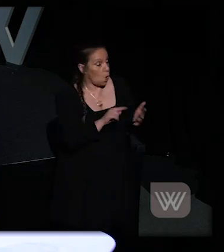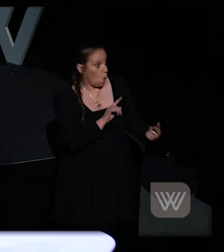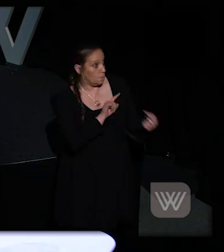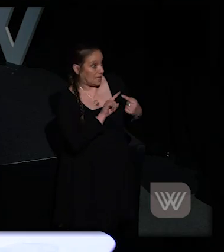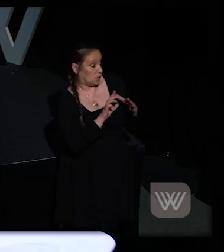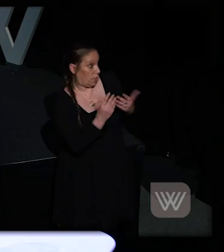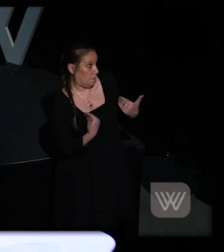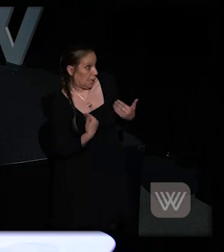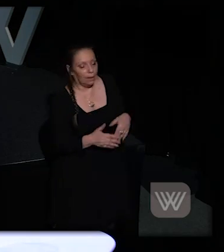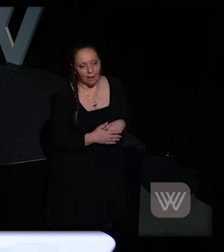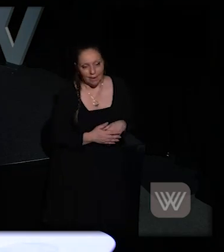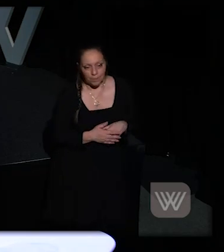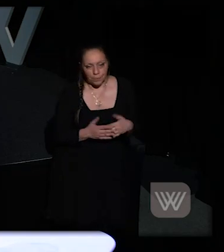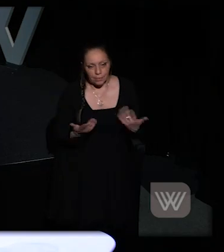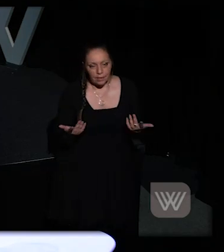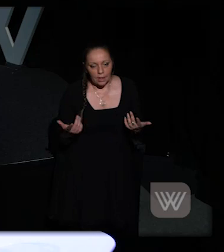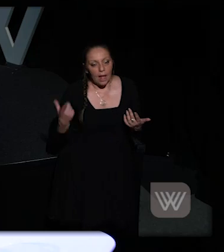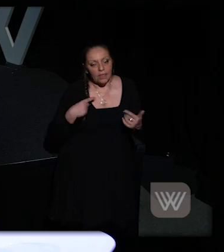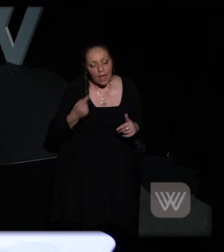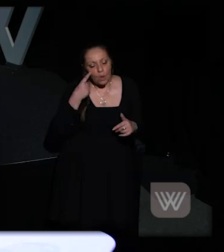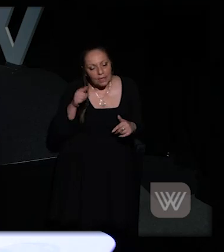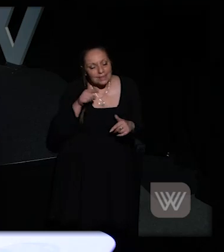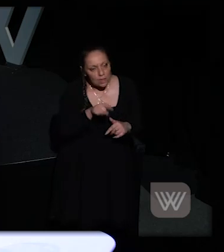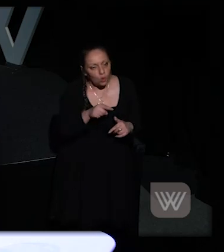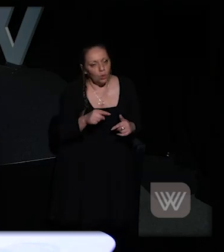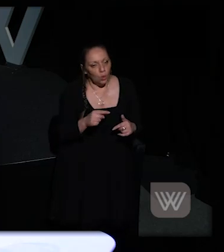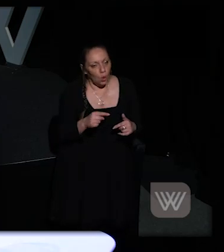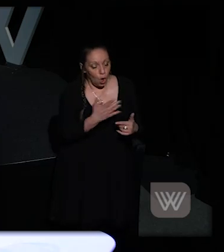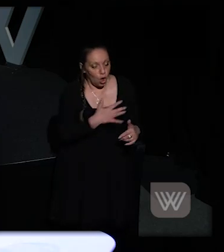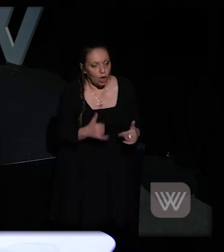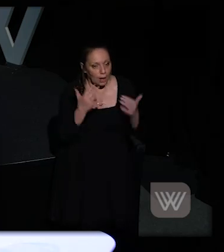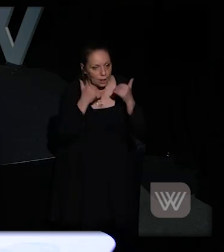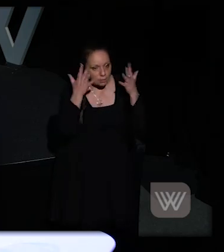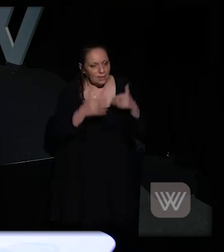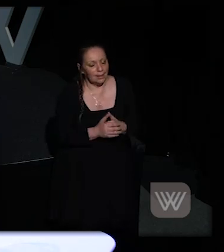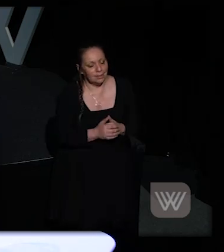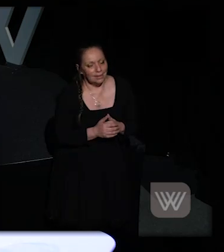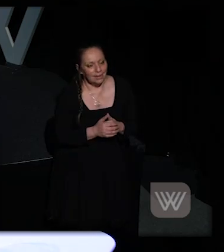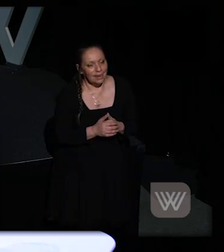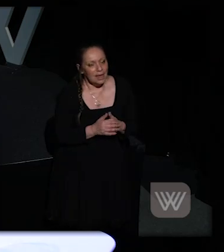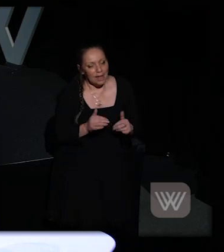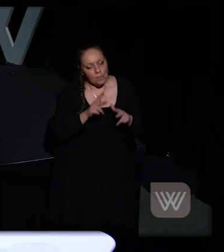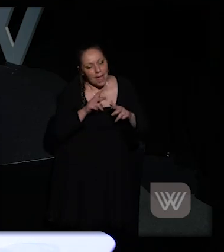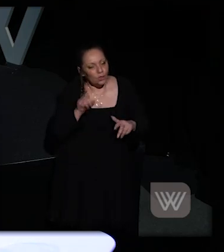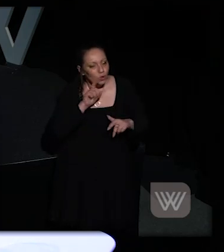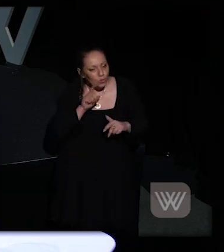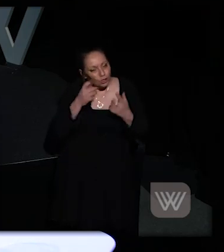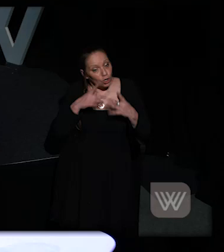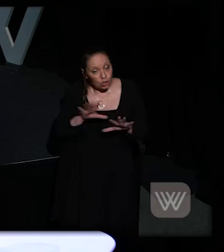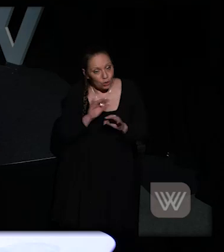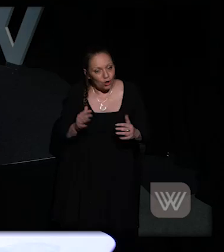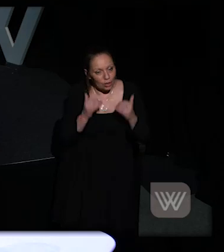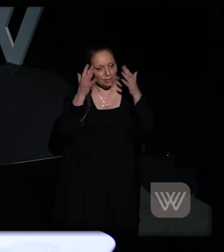like, oh my God, this is brilliant. Because they want to see you hurt and upset, right? So that shows you're not hurt and upset, which is the same thing as what you're doing.